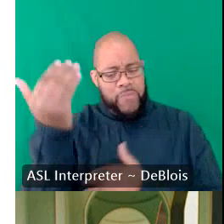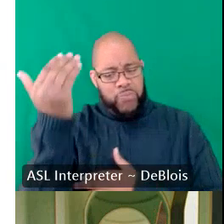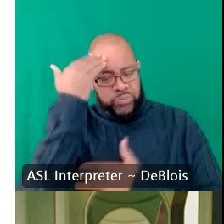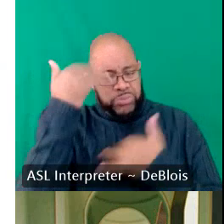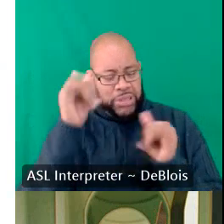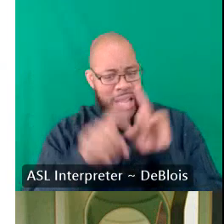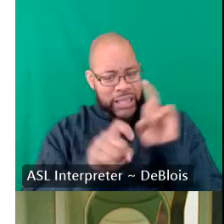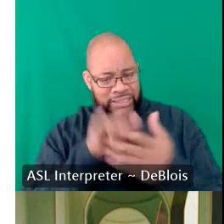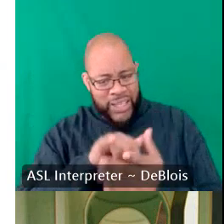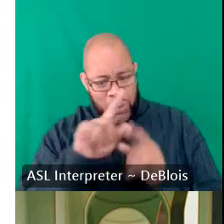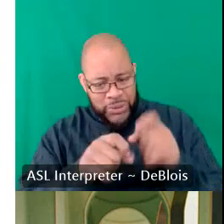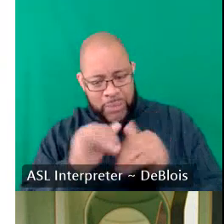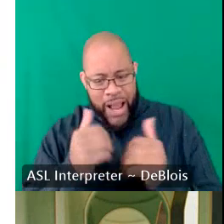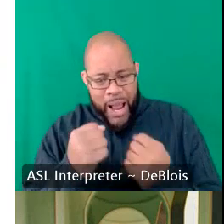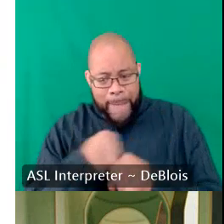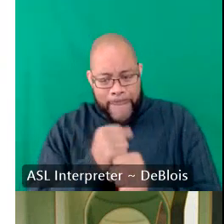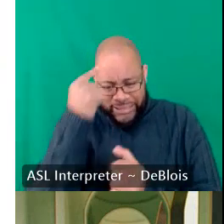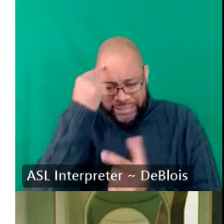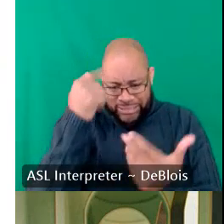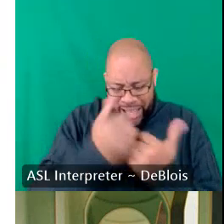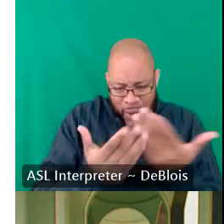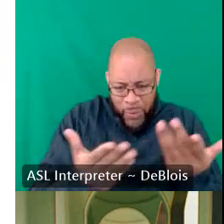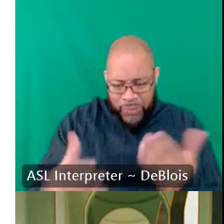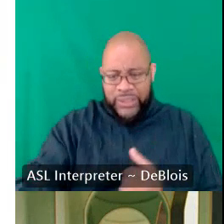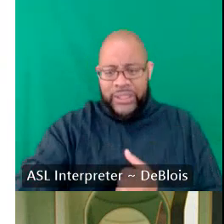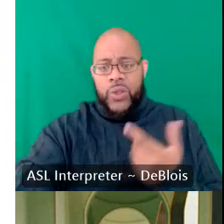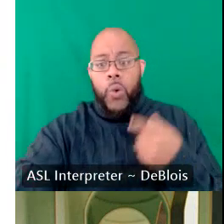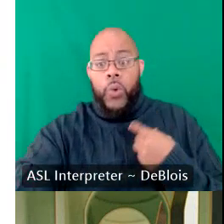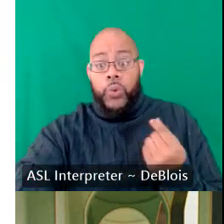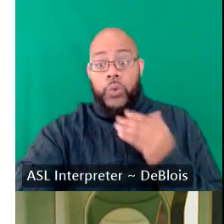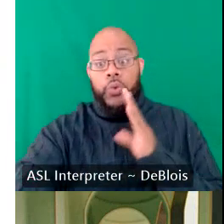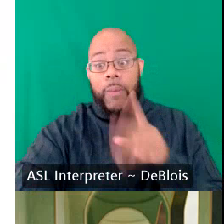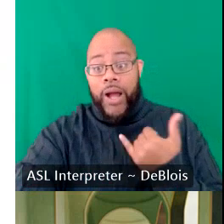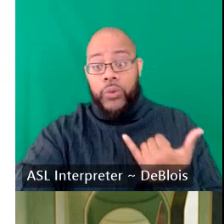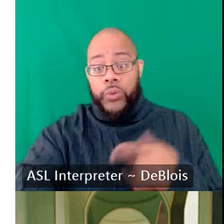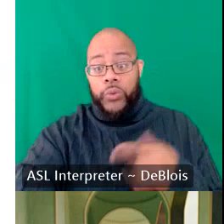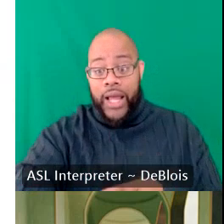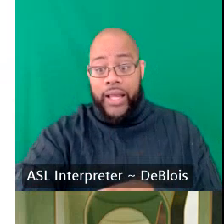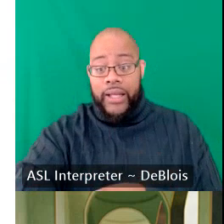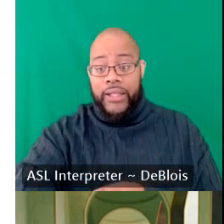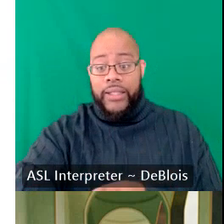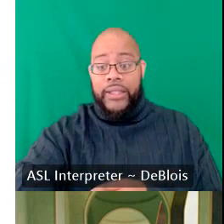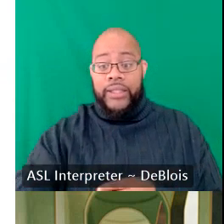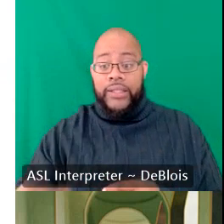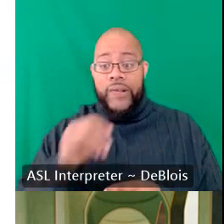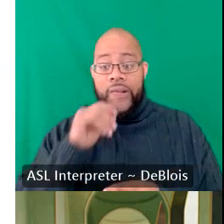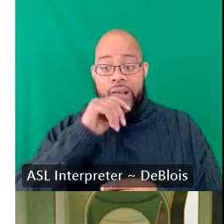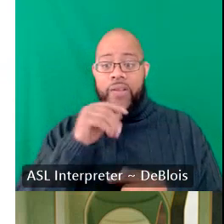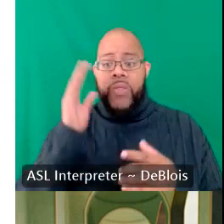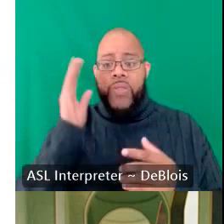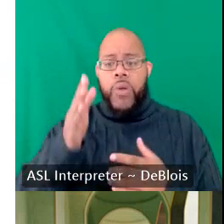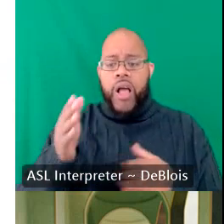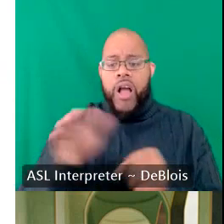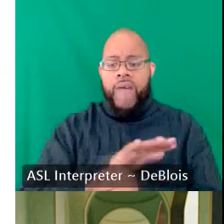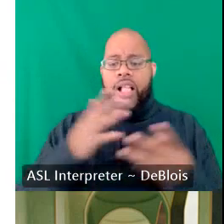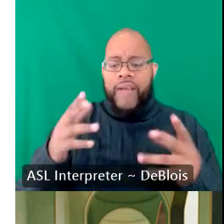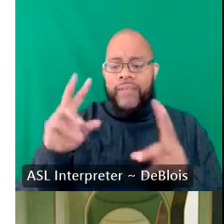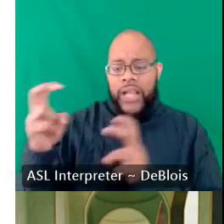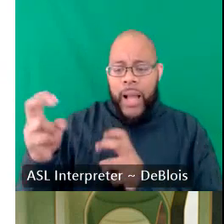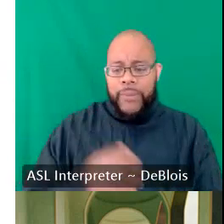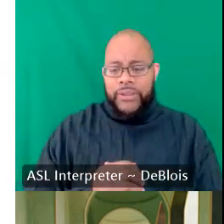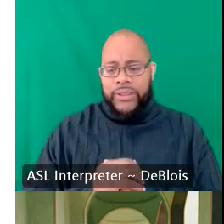that question about how to make sense of it. What we'll talk about today, it'll cover a lot of topics, as